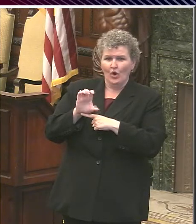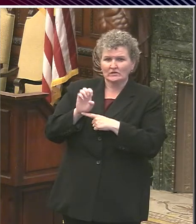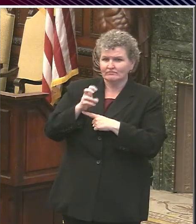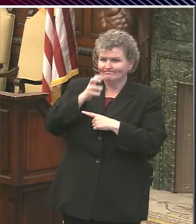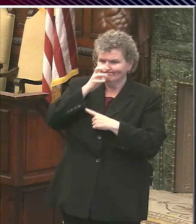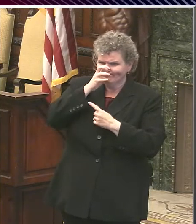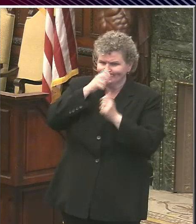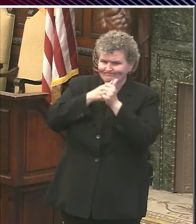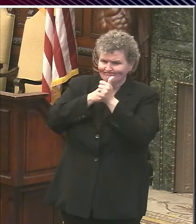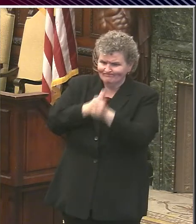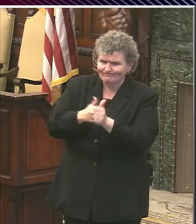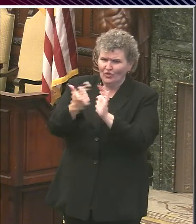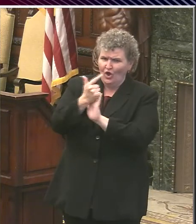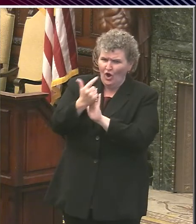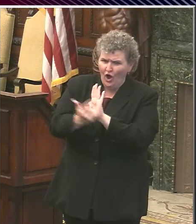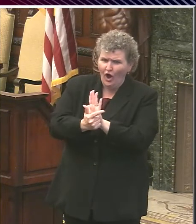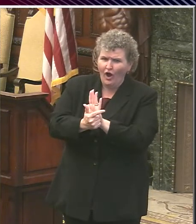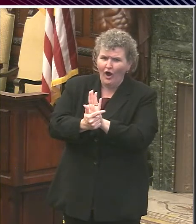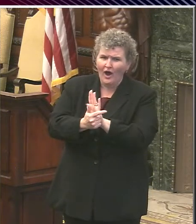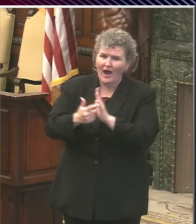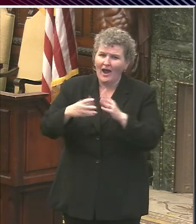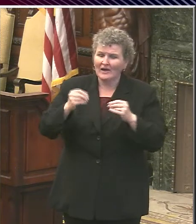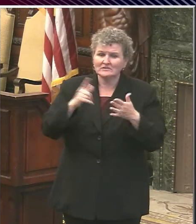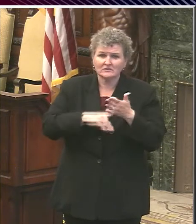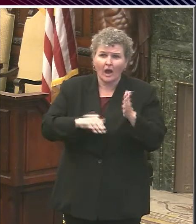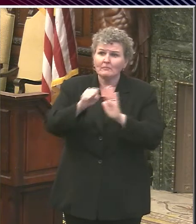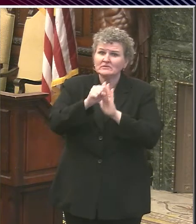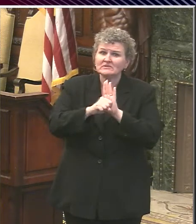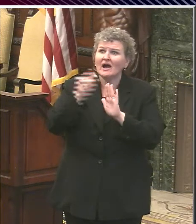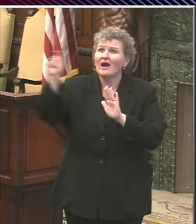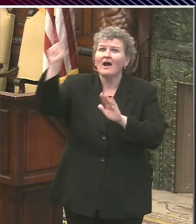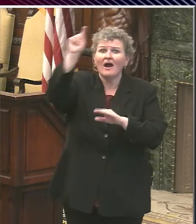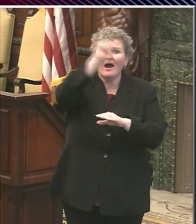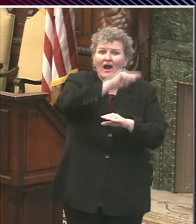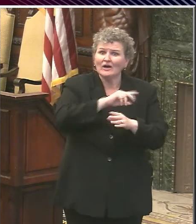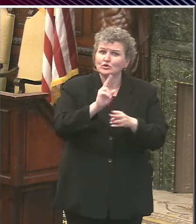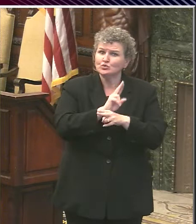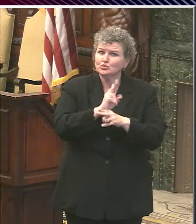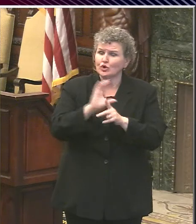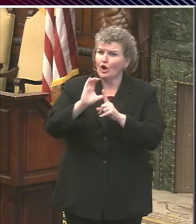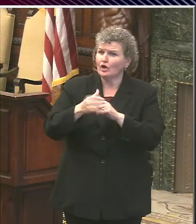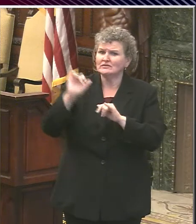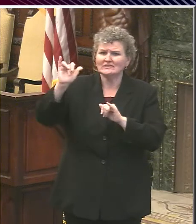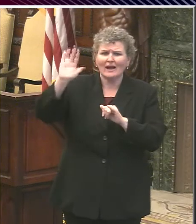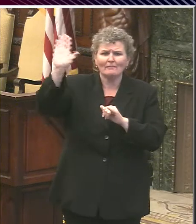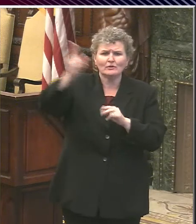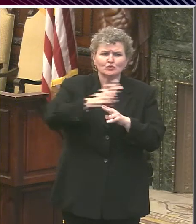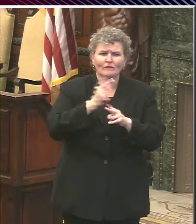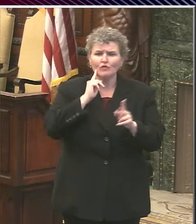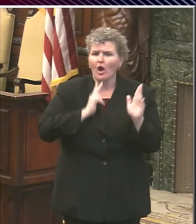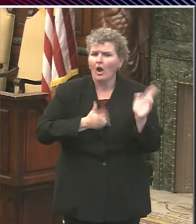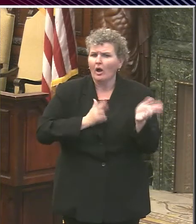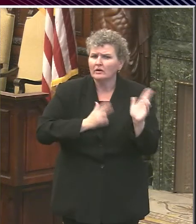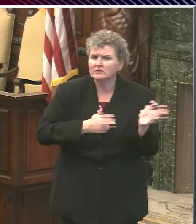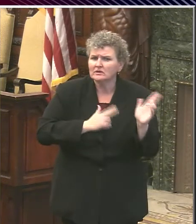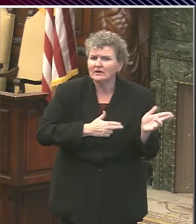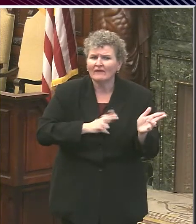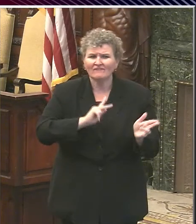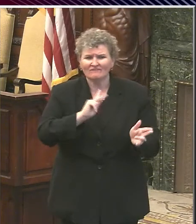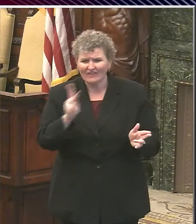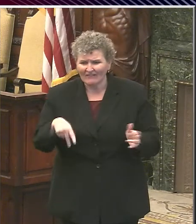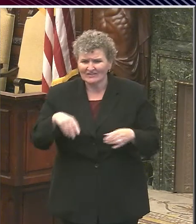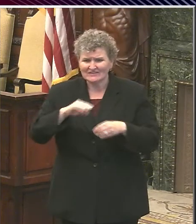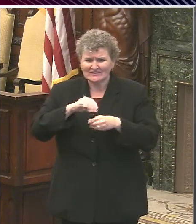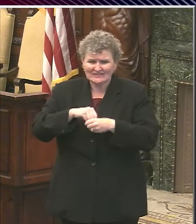state. In other parts of the state, guns are part of the culture. They're used primarily for hunting. In Philadelphia and Chicago and New York and